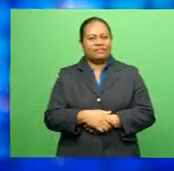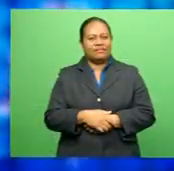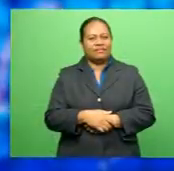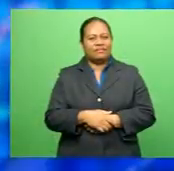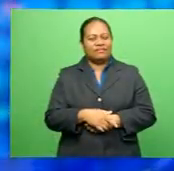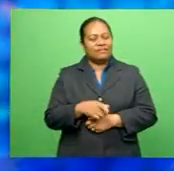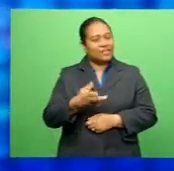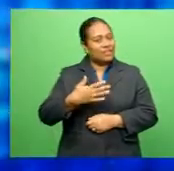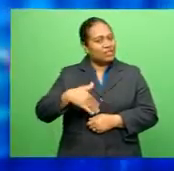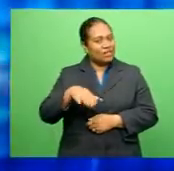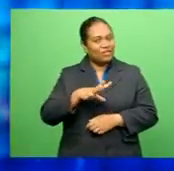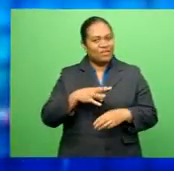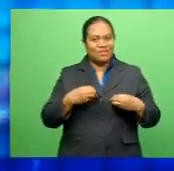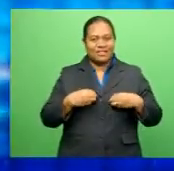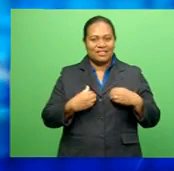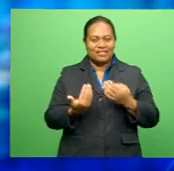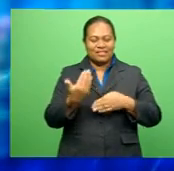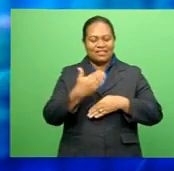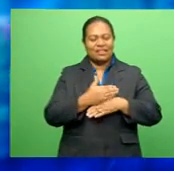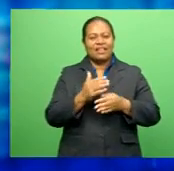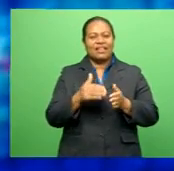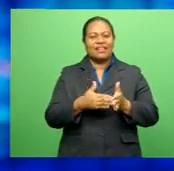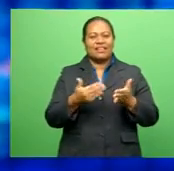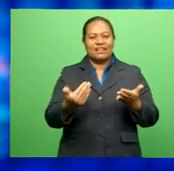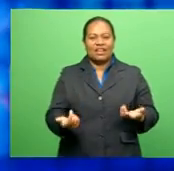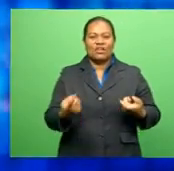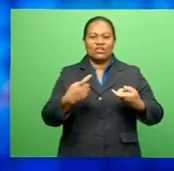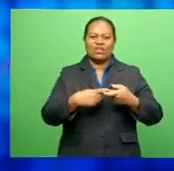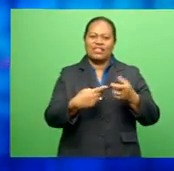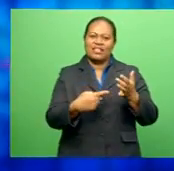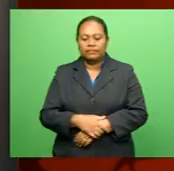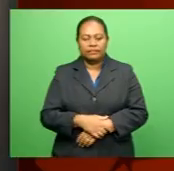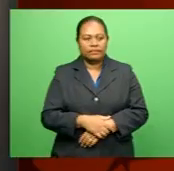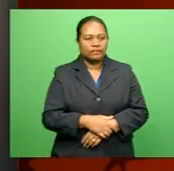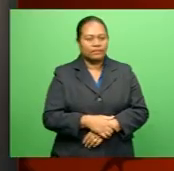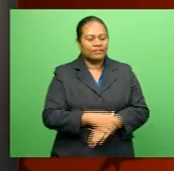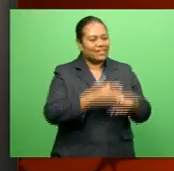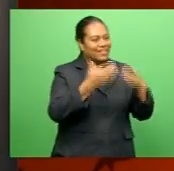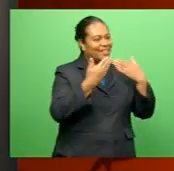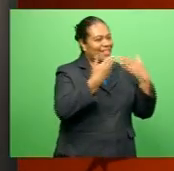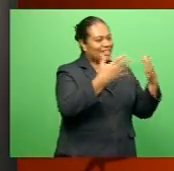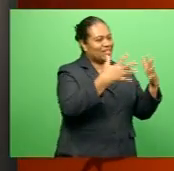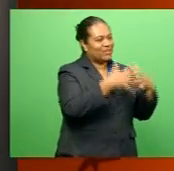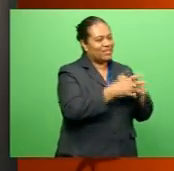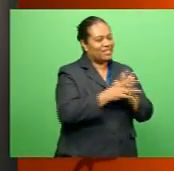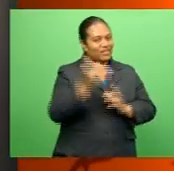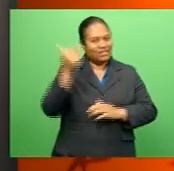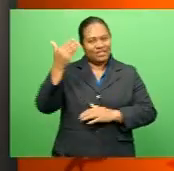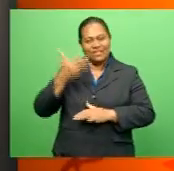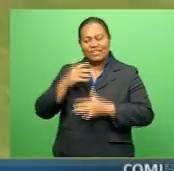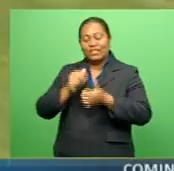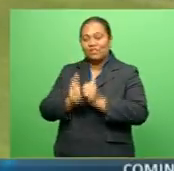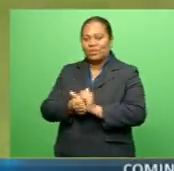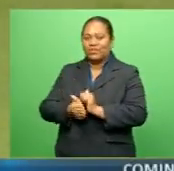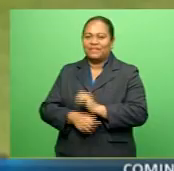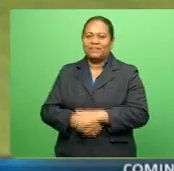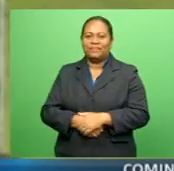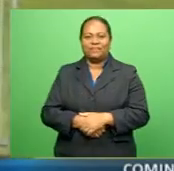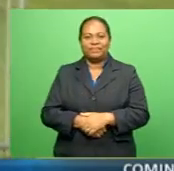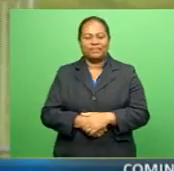And that's it from business tonight We now join Tali with the latest in sports Thanks Whitney Good evening ahead in sports